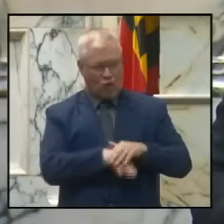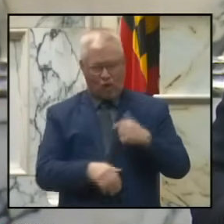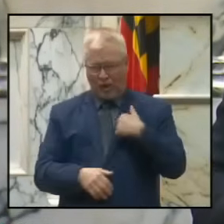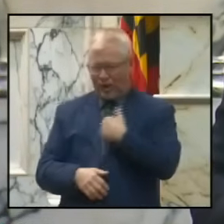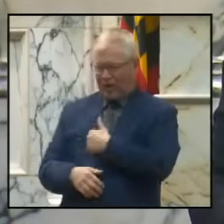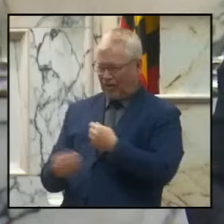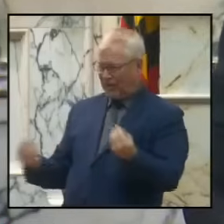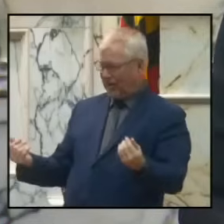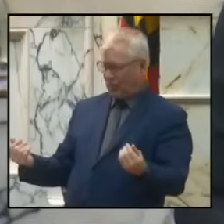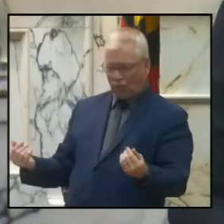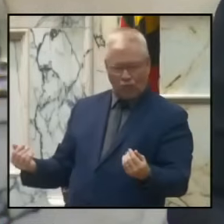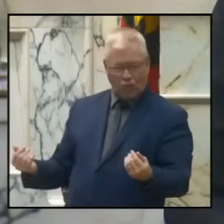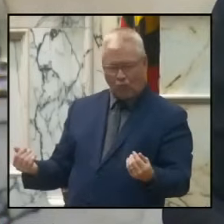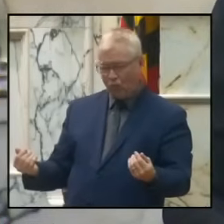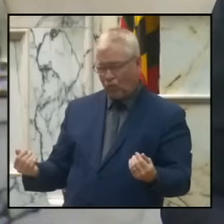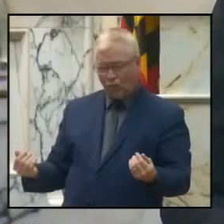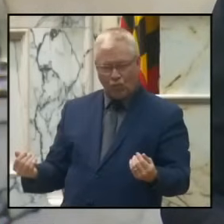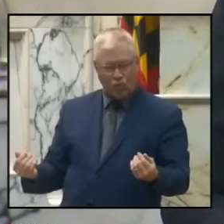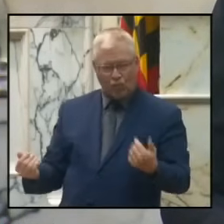And we persevered.